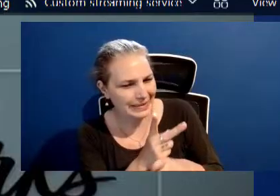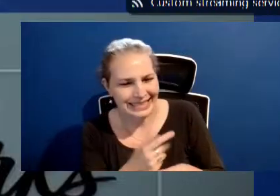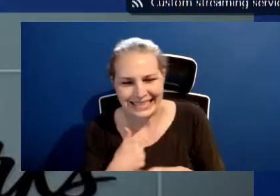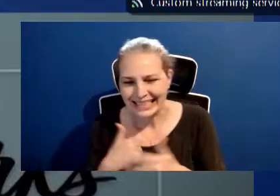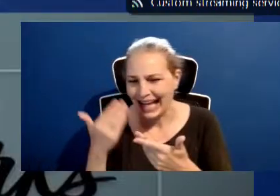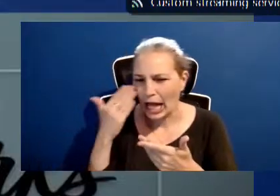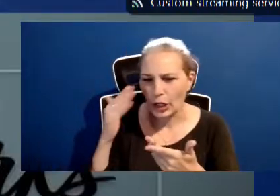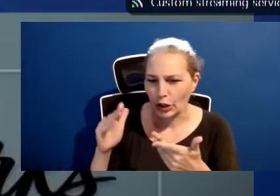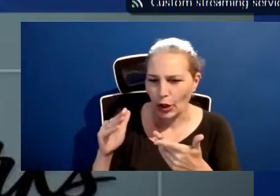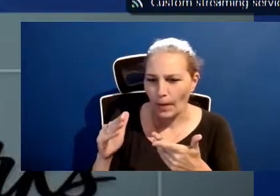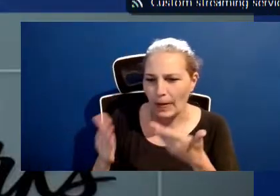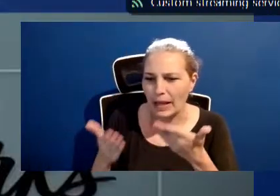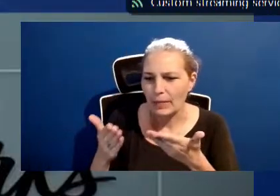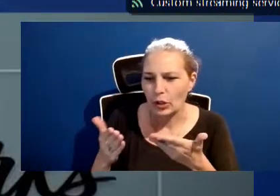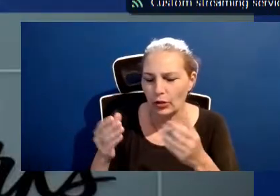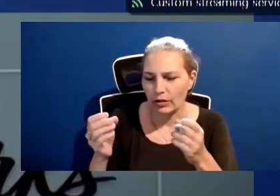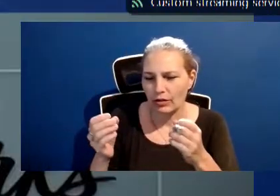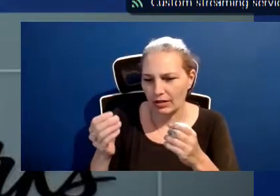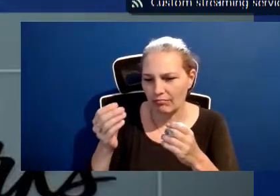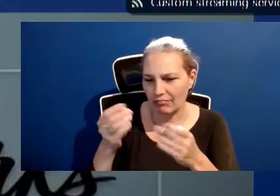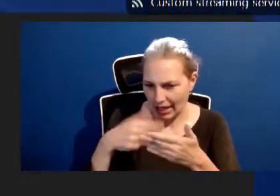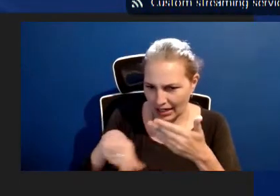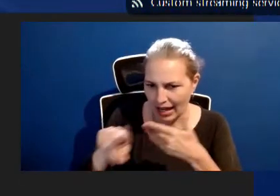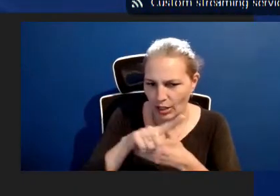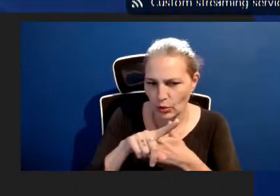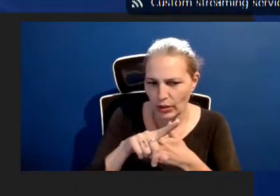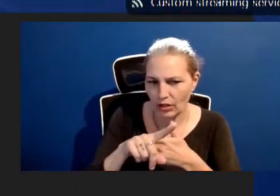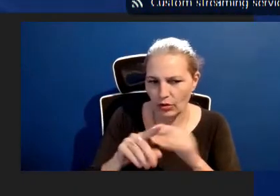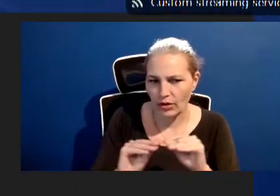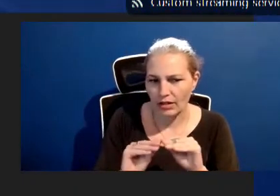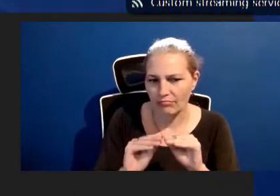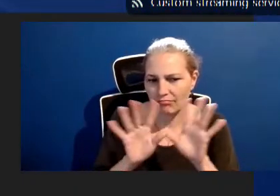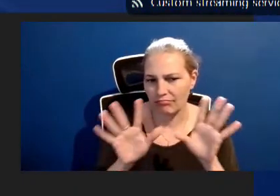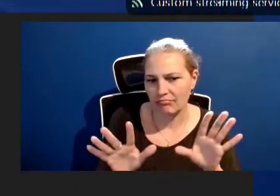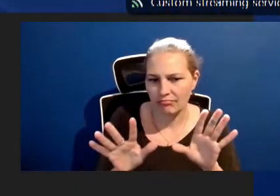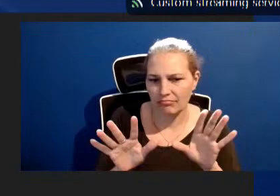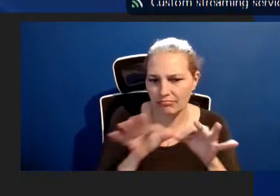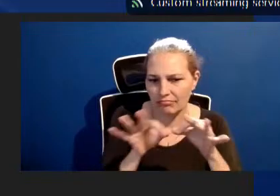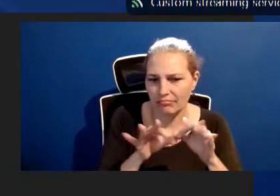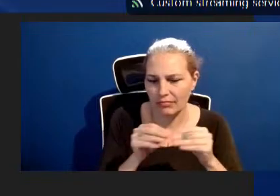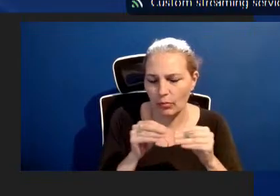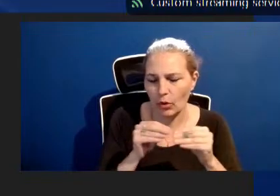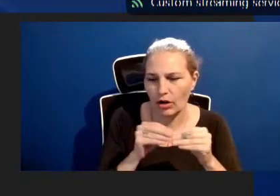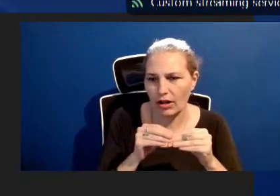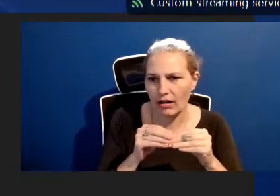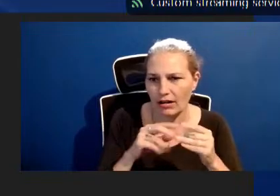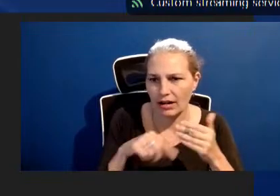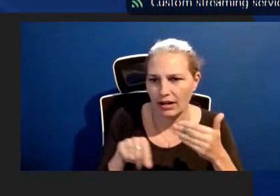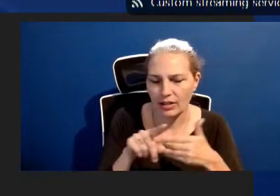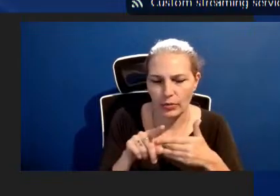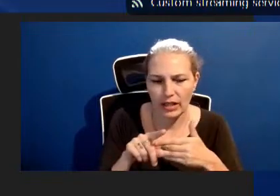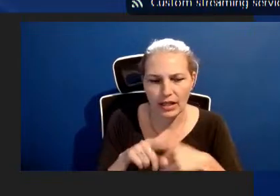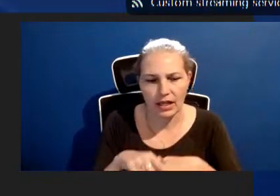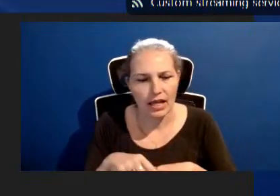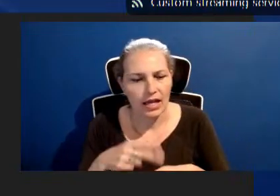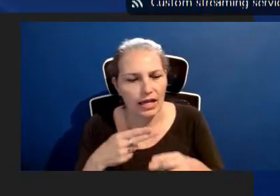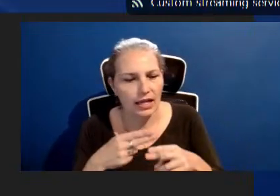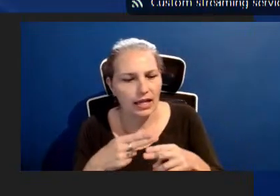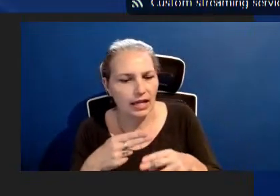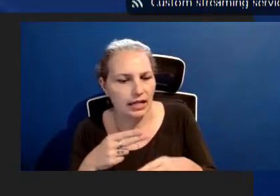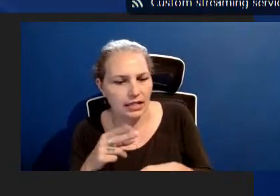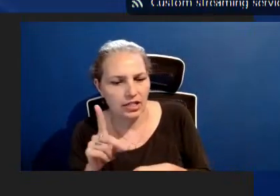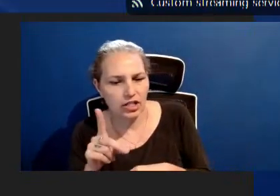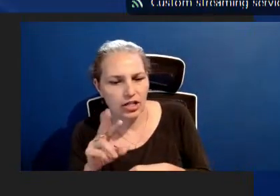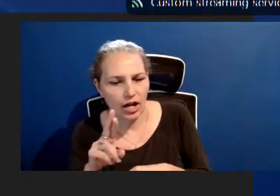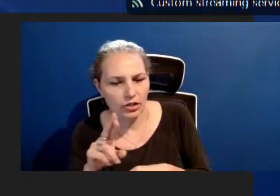update next week. Thank you. And Dr. Quick, we have a question about air